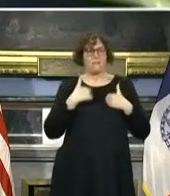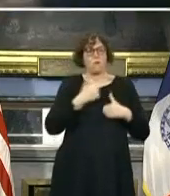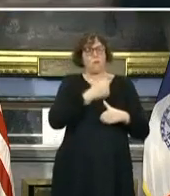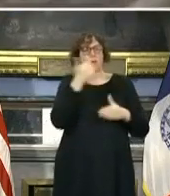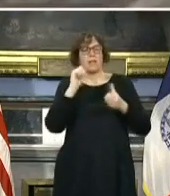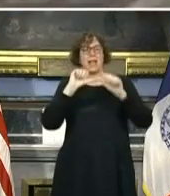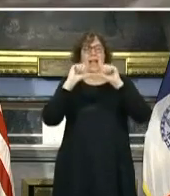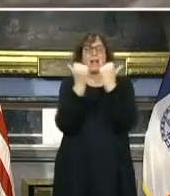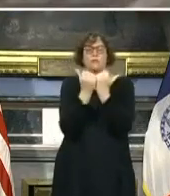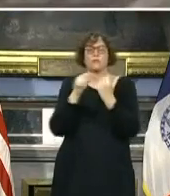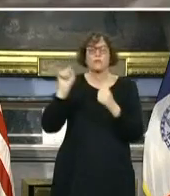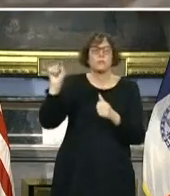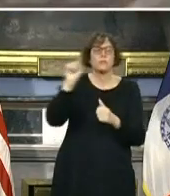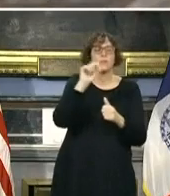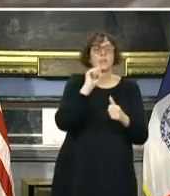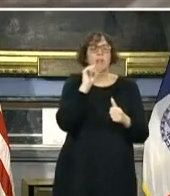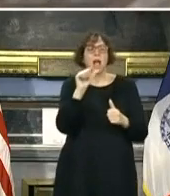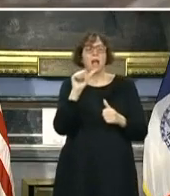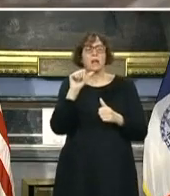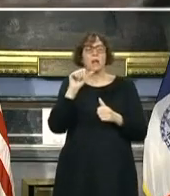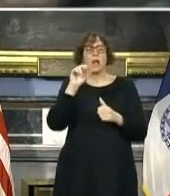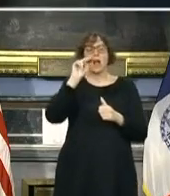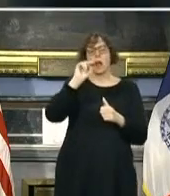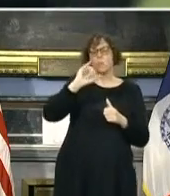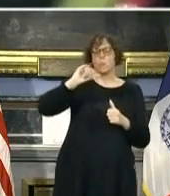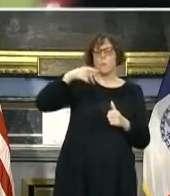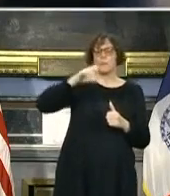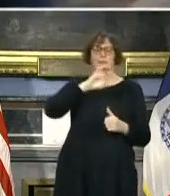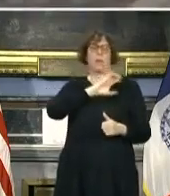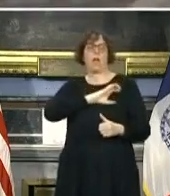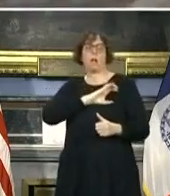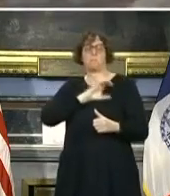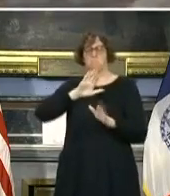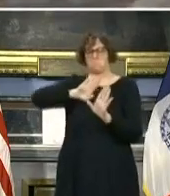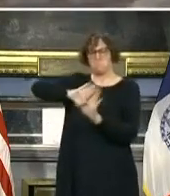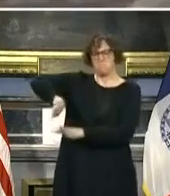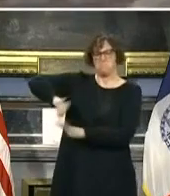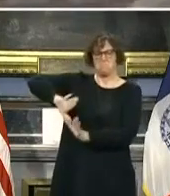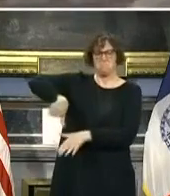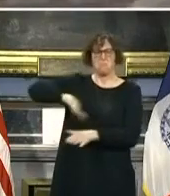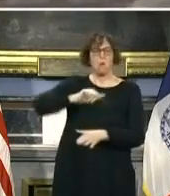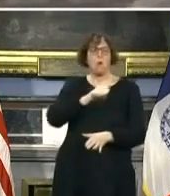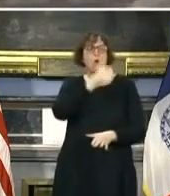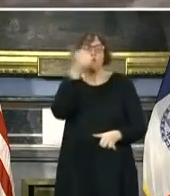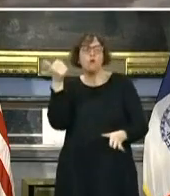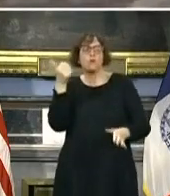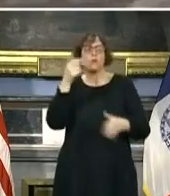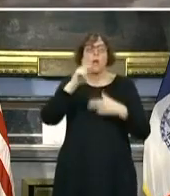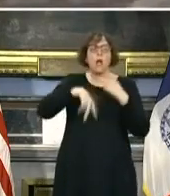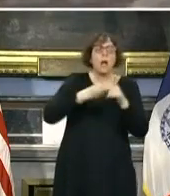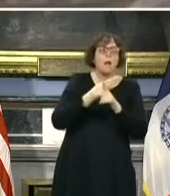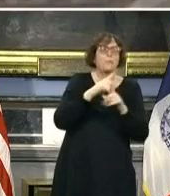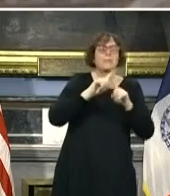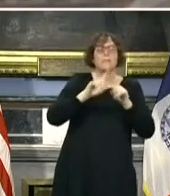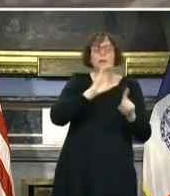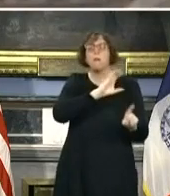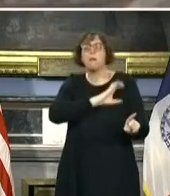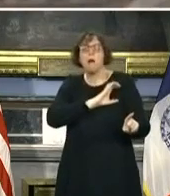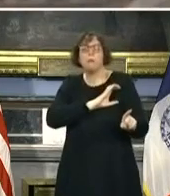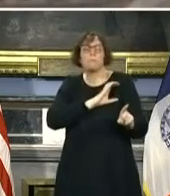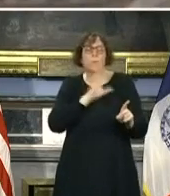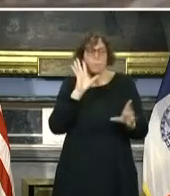enforcement are working. As you know, as Commissioner Shea has reported, we've seen a decrease in crime, thank